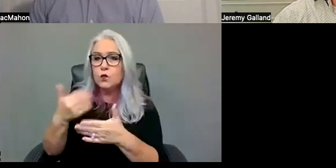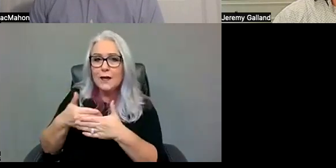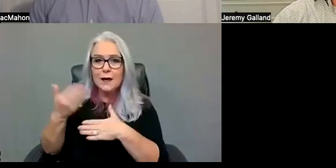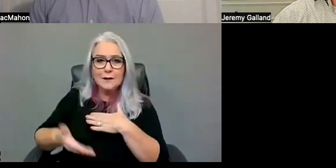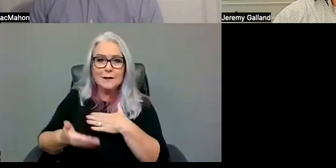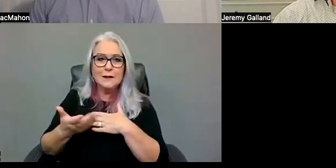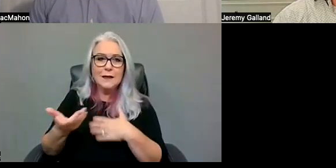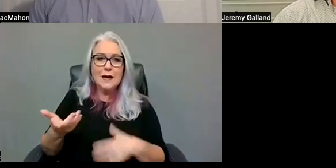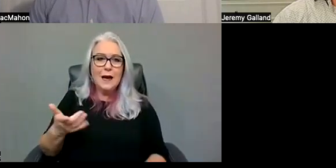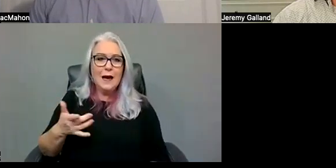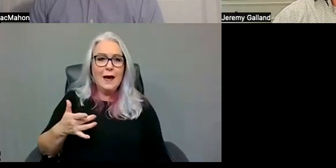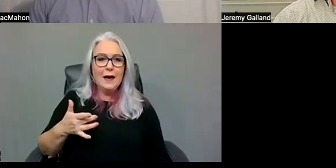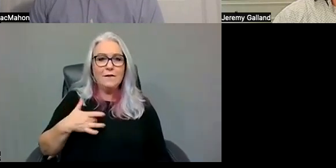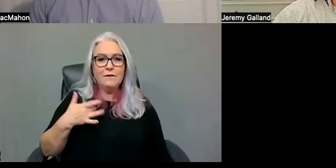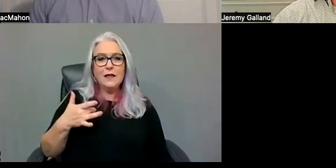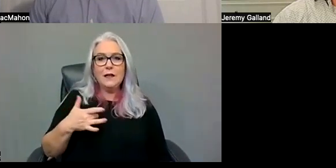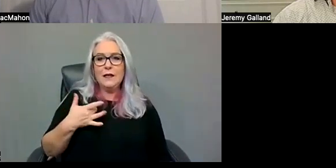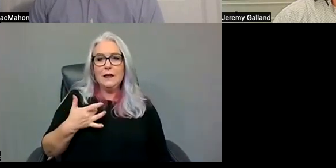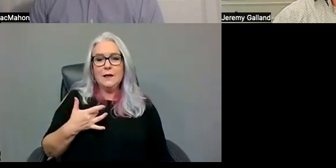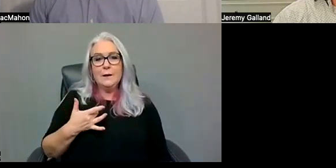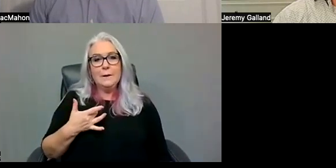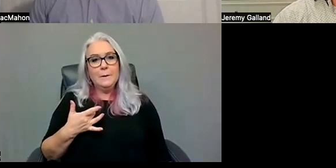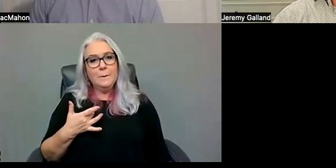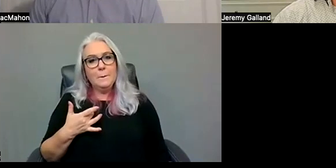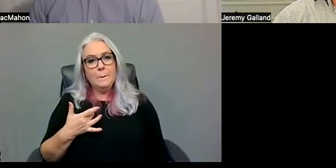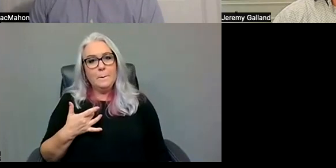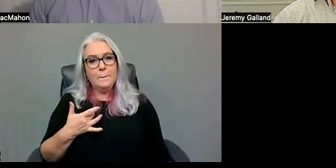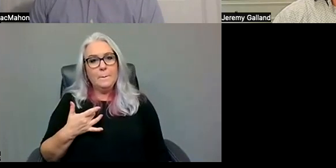I kind of resent, I guess, the